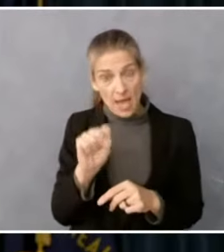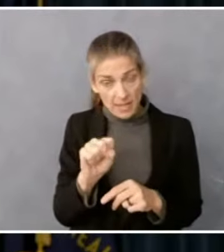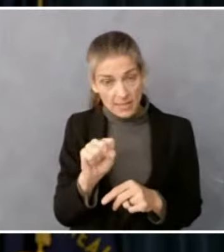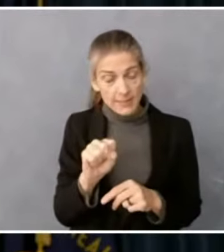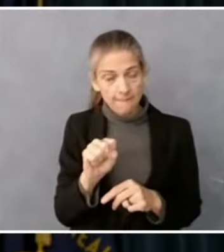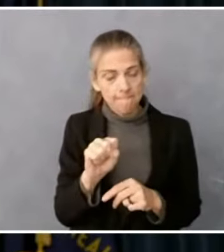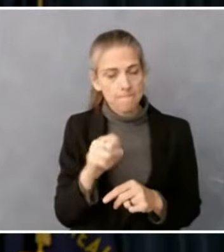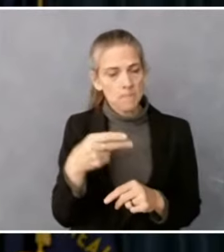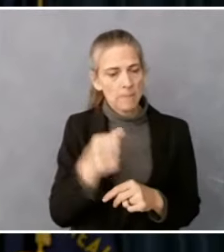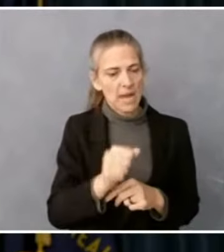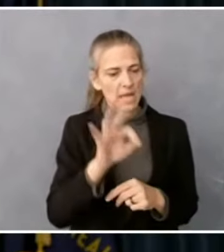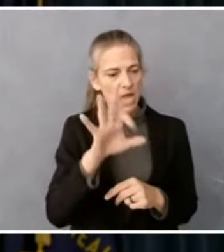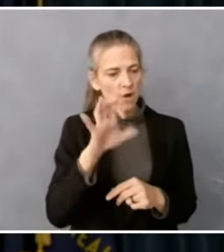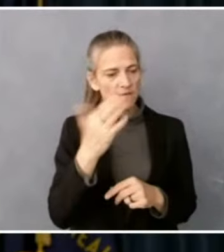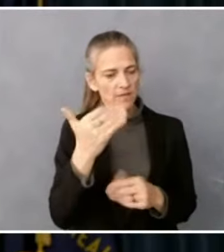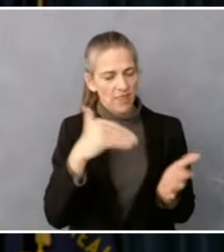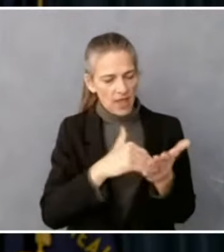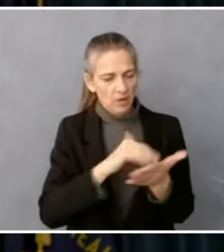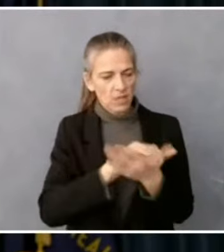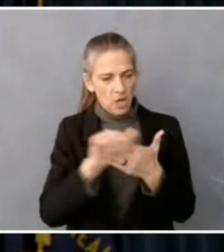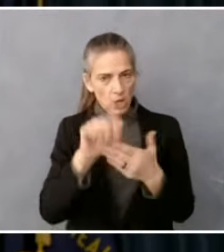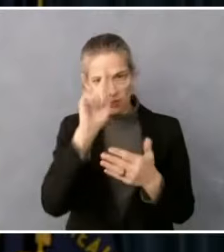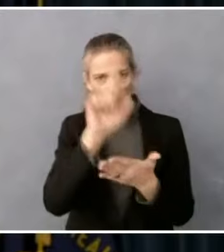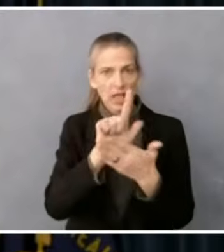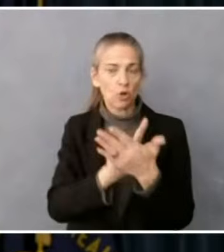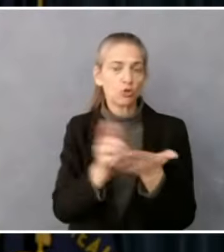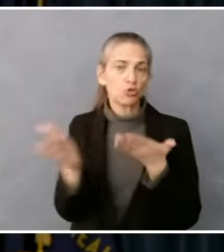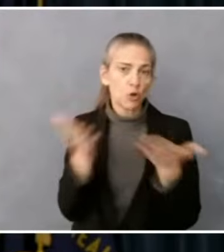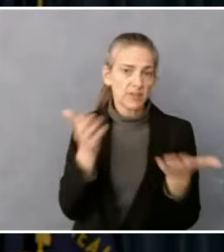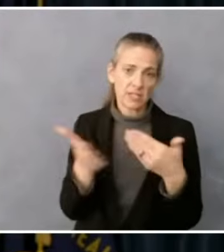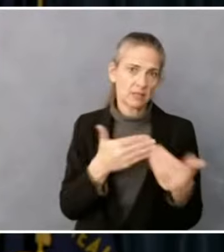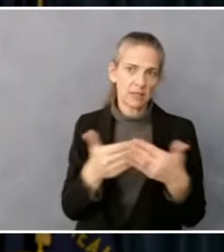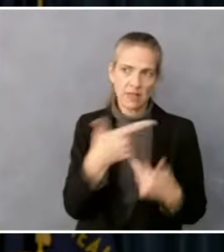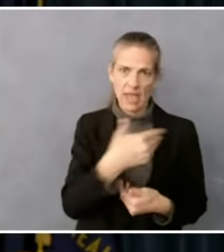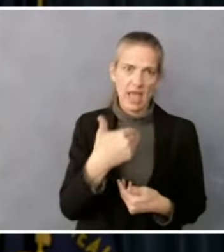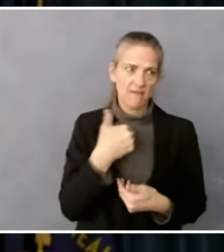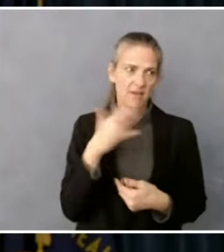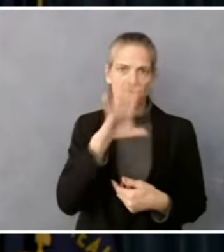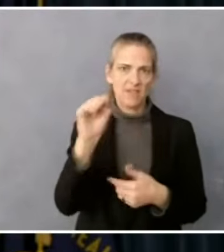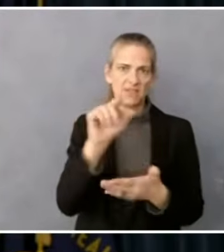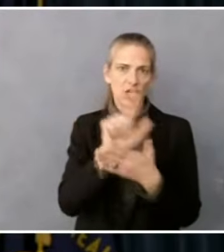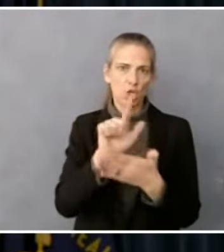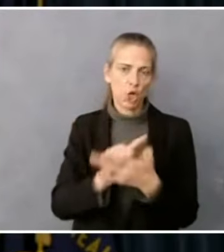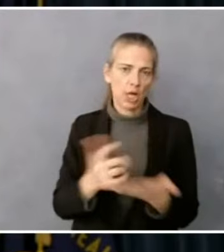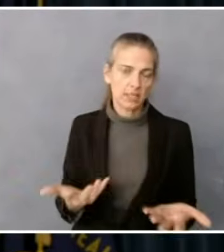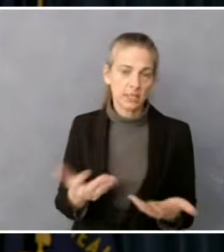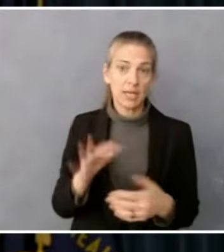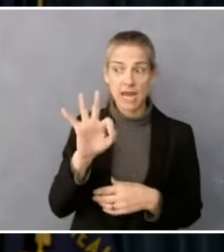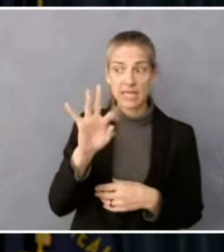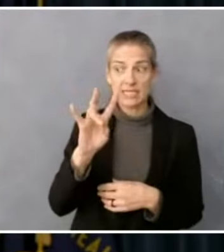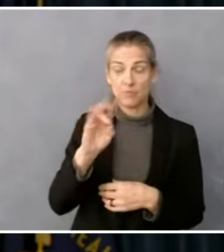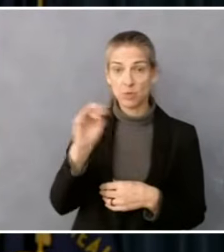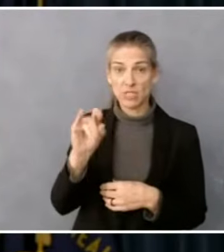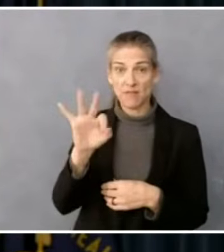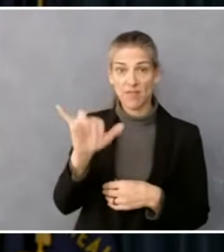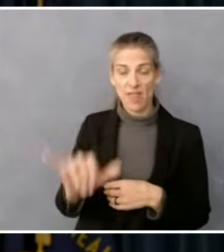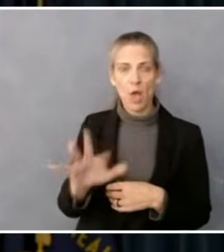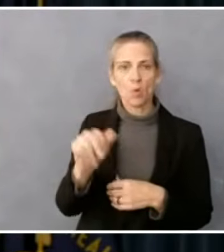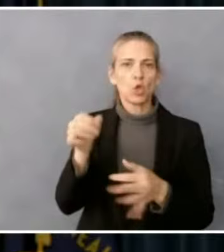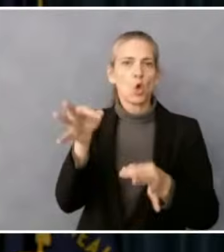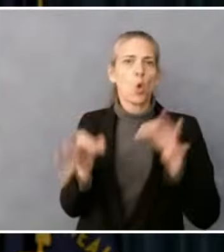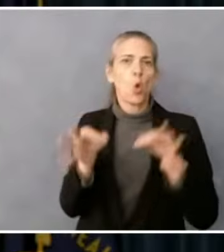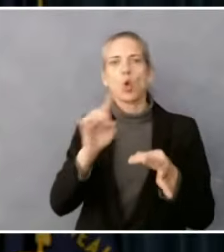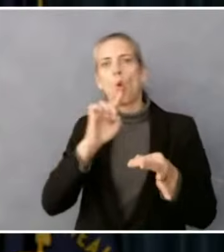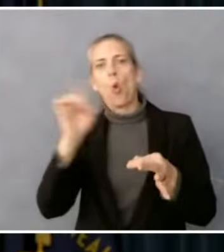paid $915,000 for legal services, despite having 50 attorneys. 97% of that were court-ordered